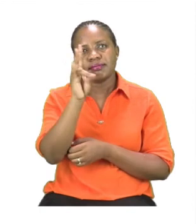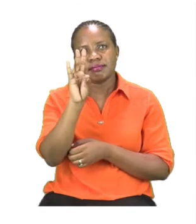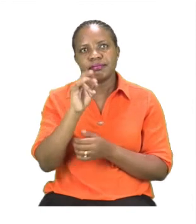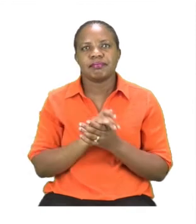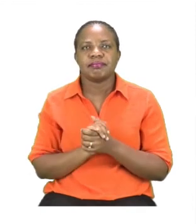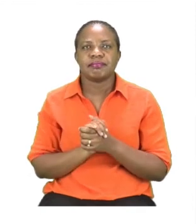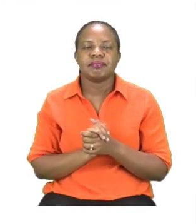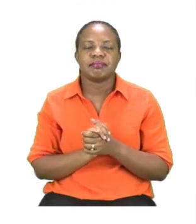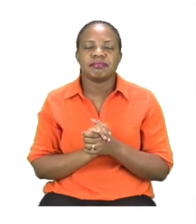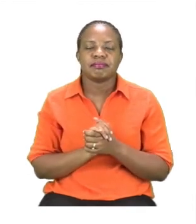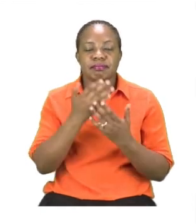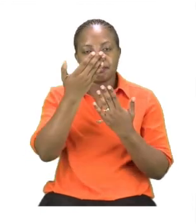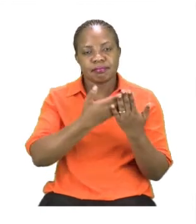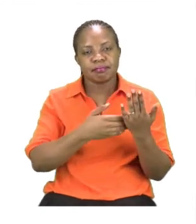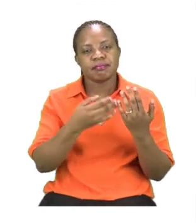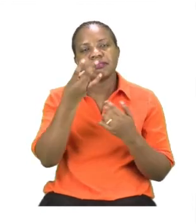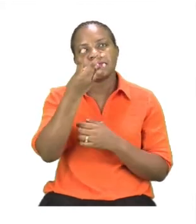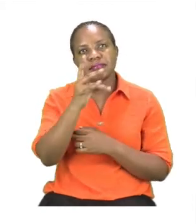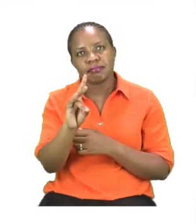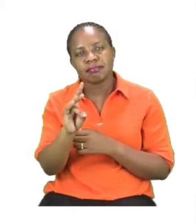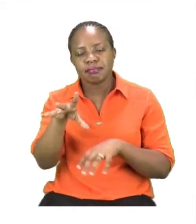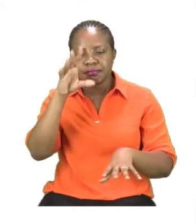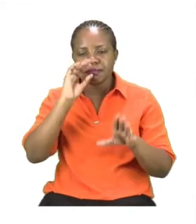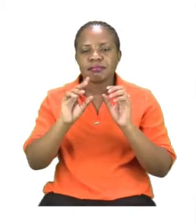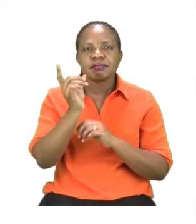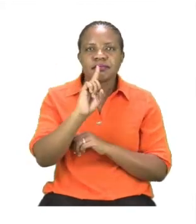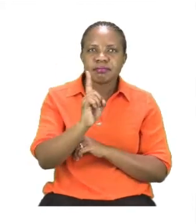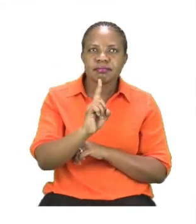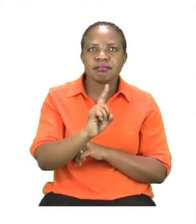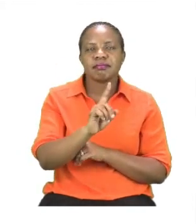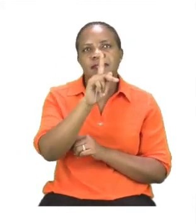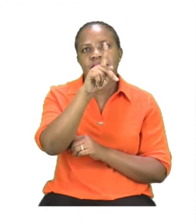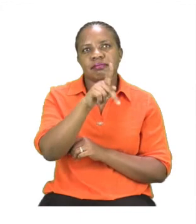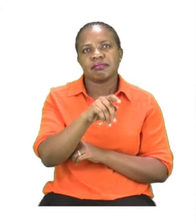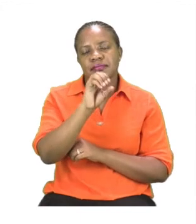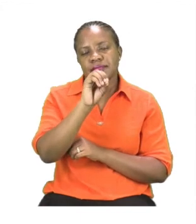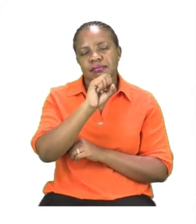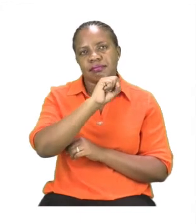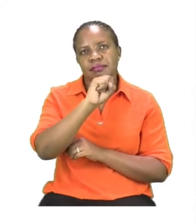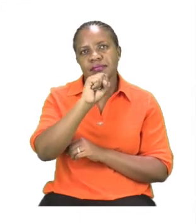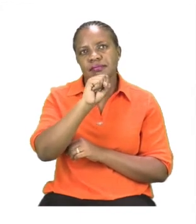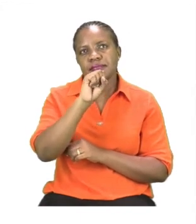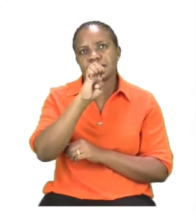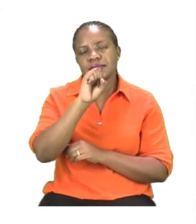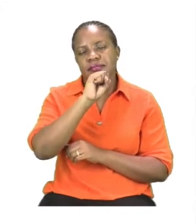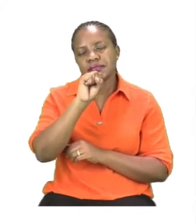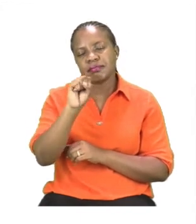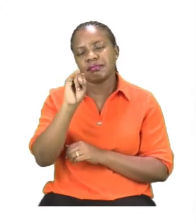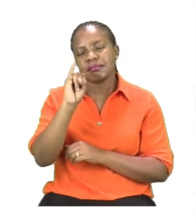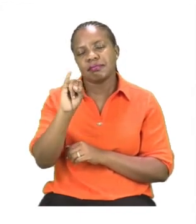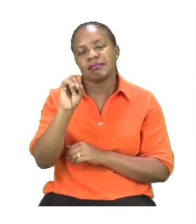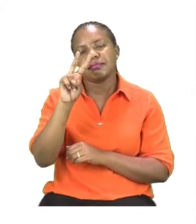Page 7 is now talking about possessive pronouns. Now, I know we have